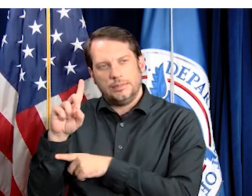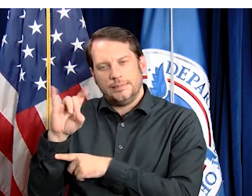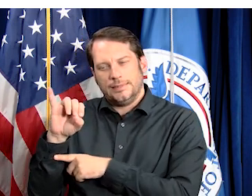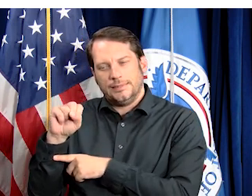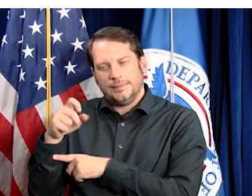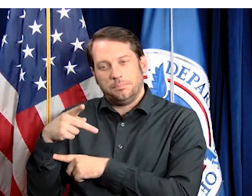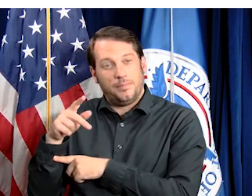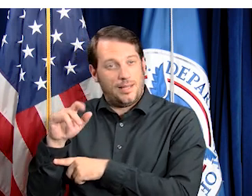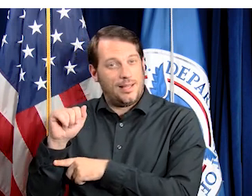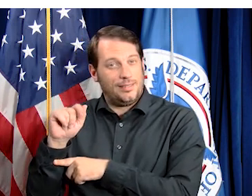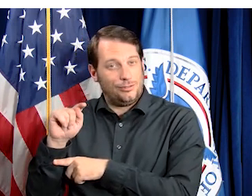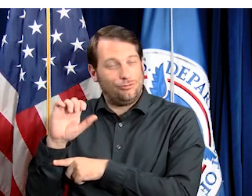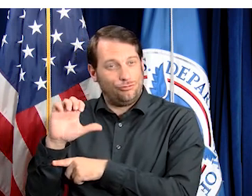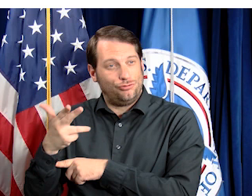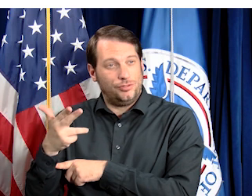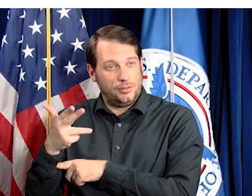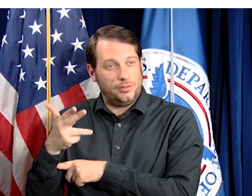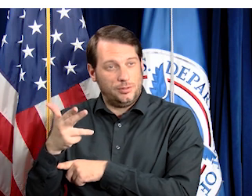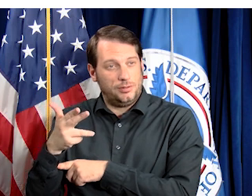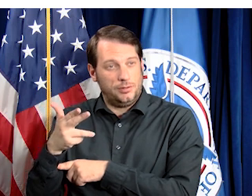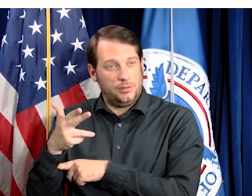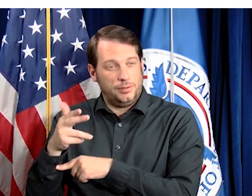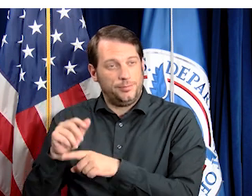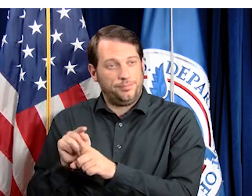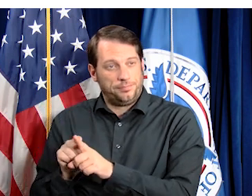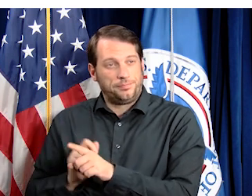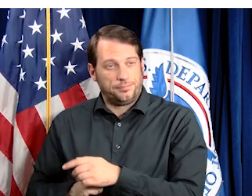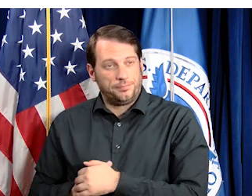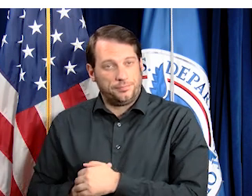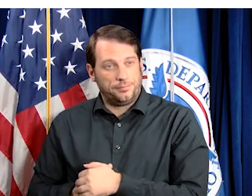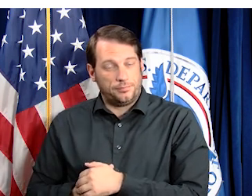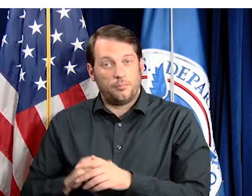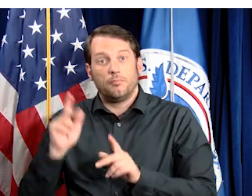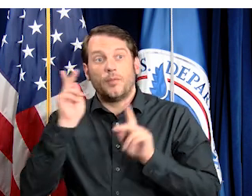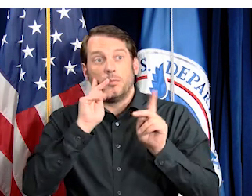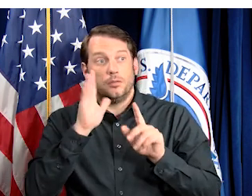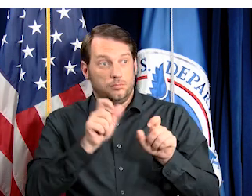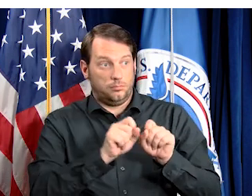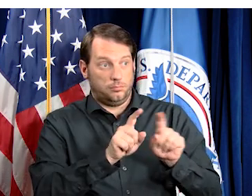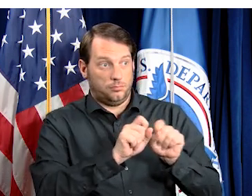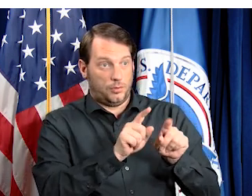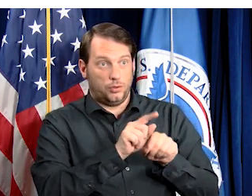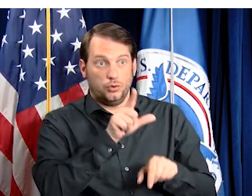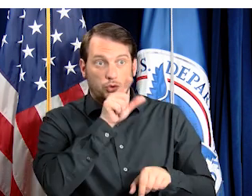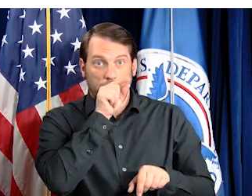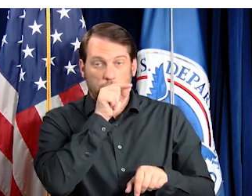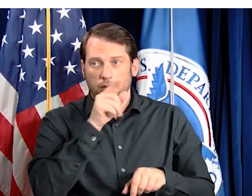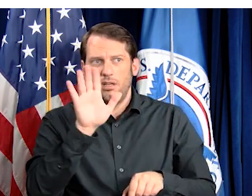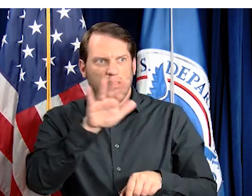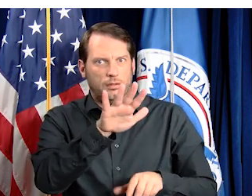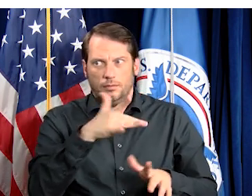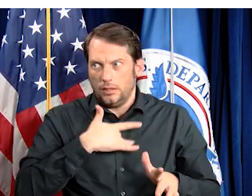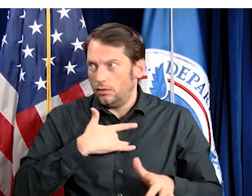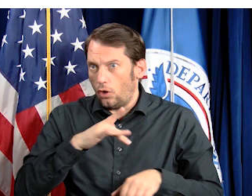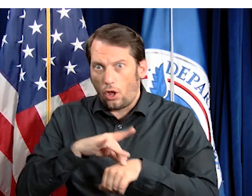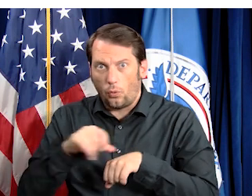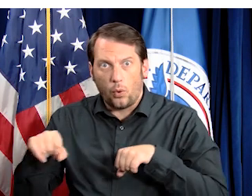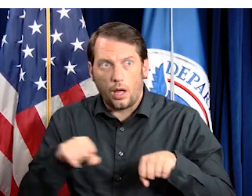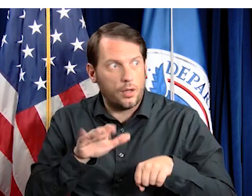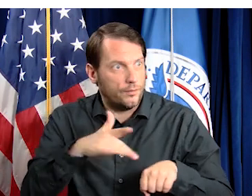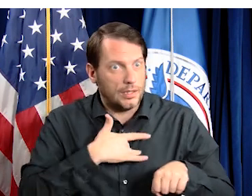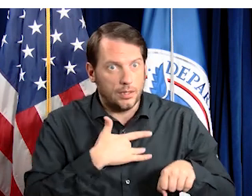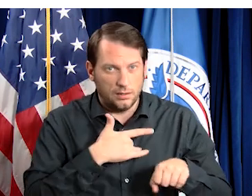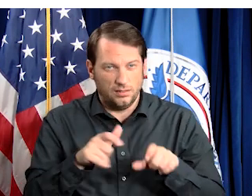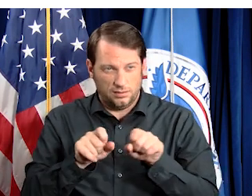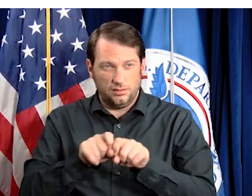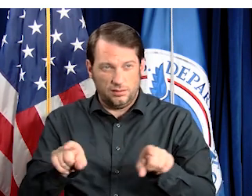really innovatively thought about, is realizing that people are tweeting that they're feeling an earthquake. And so he wrote a really great article in the beginning